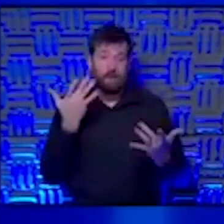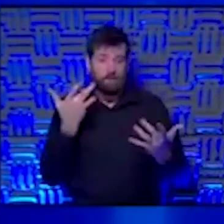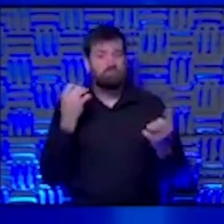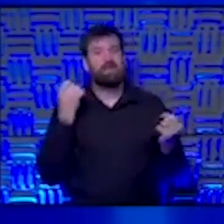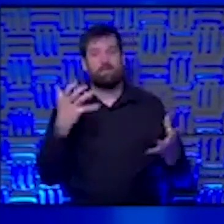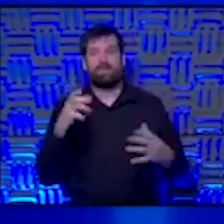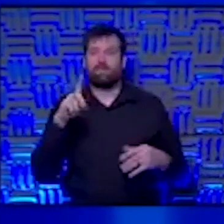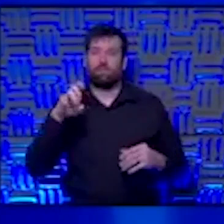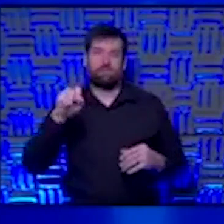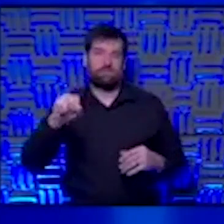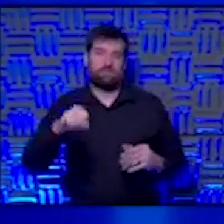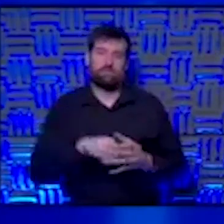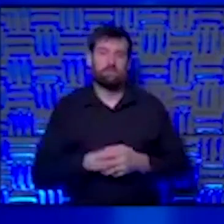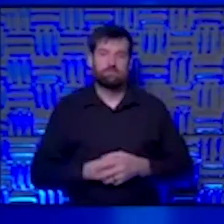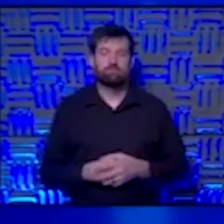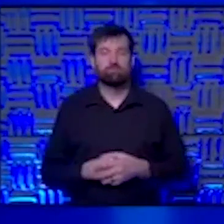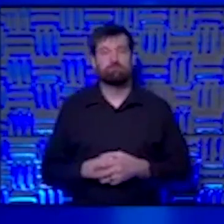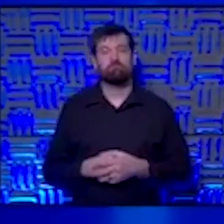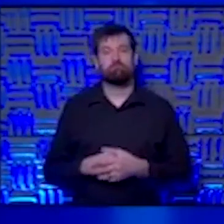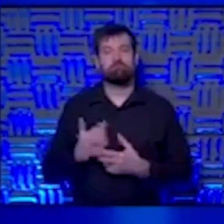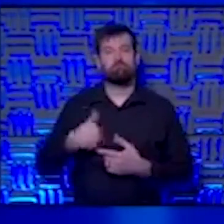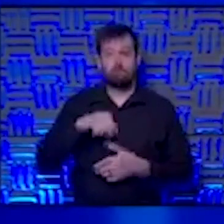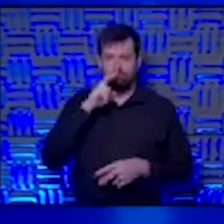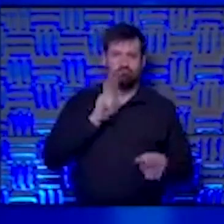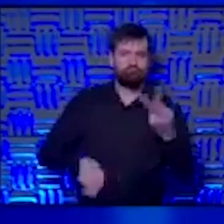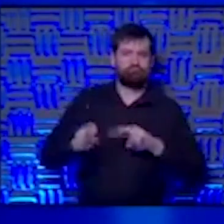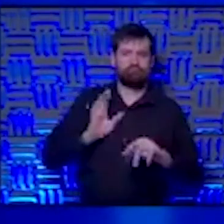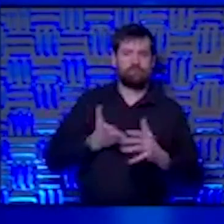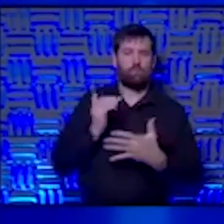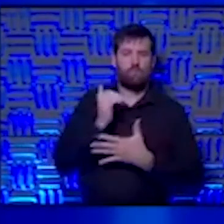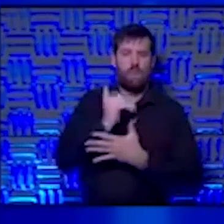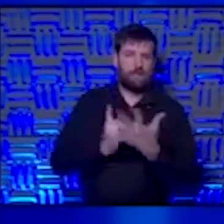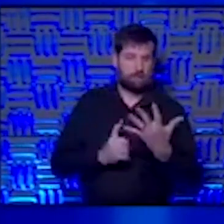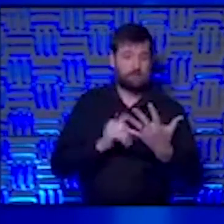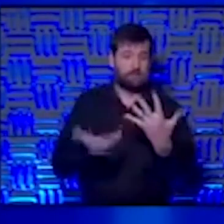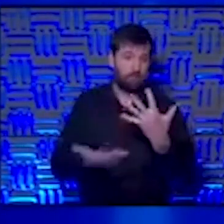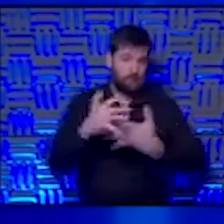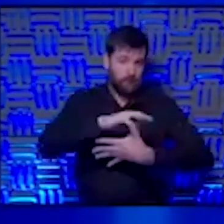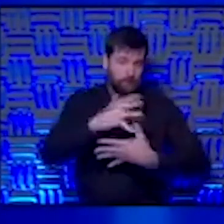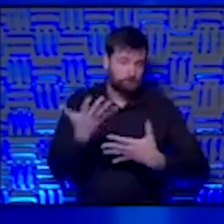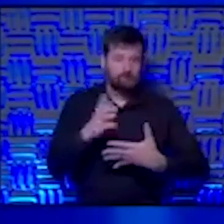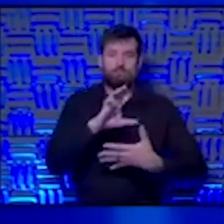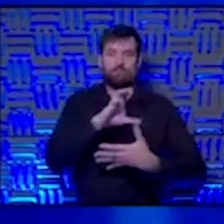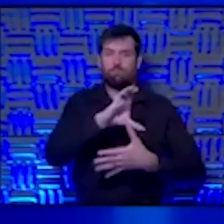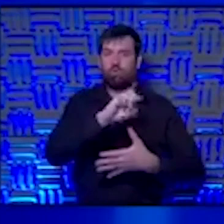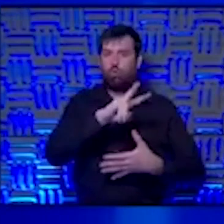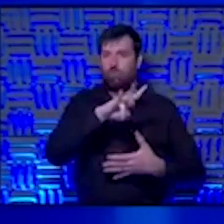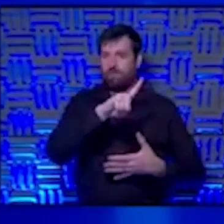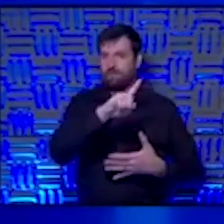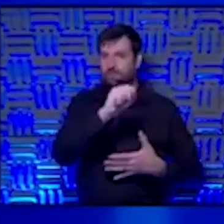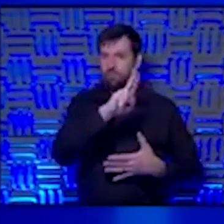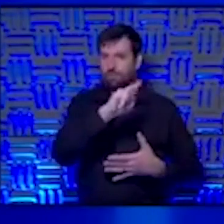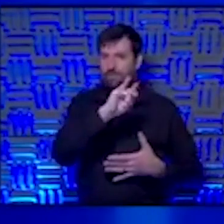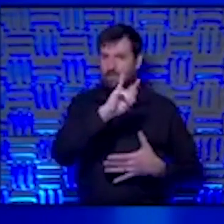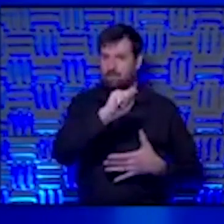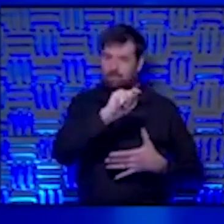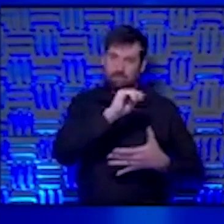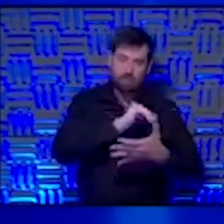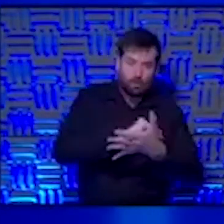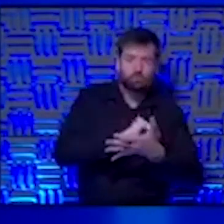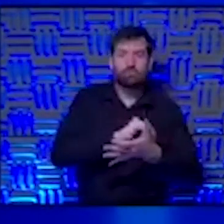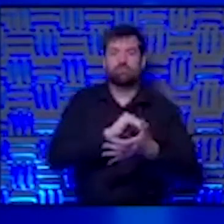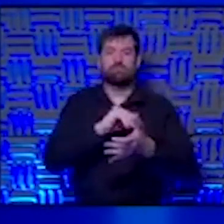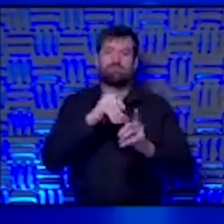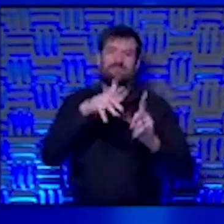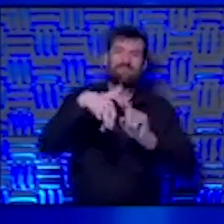we've had so far. And so as we look at that list, what we've prioritized is the units that are being exposed to COVID, whether you're a physician, nurse,